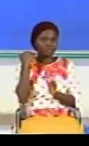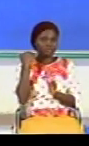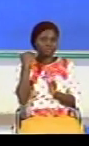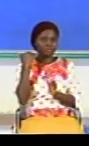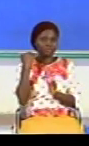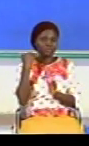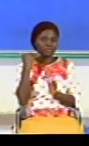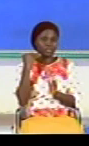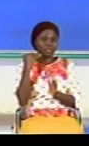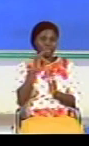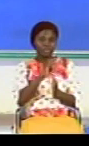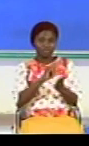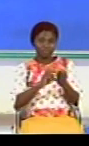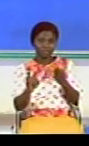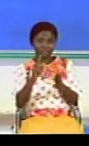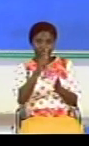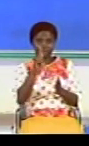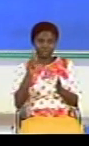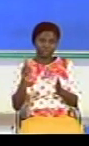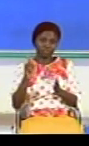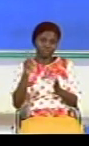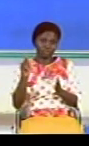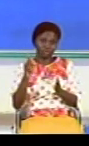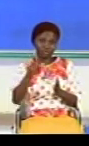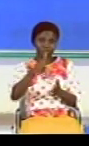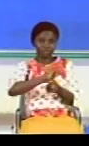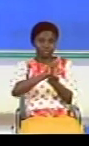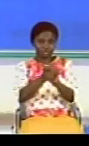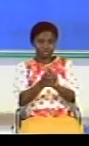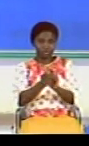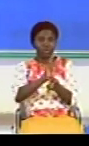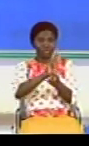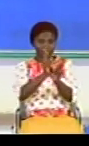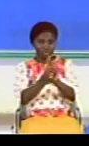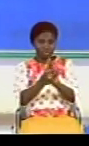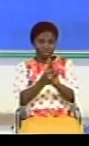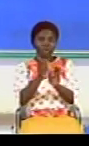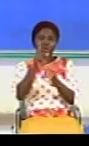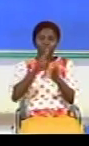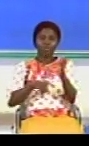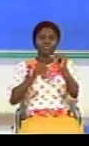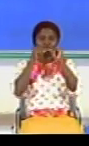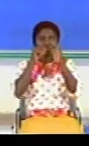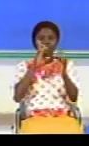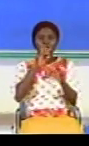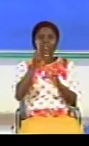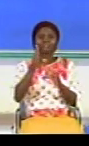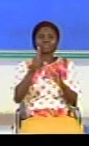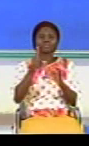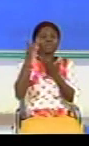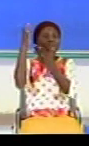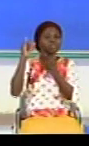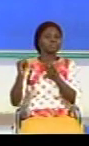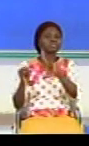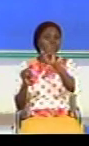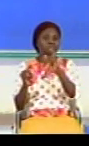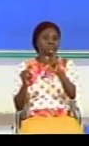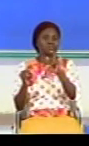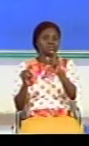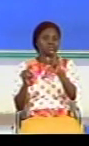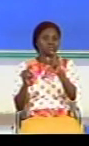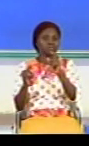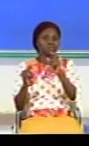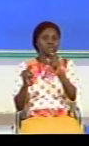repent. What blessing are you expecting? Verse 21. Fear not, O lands,